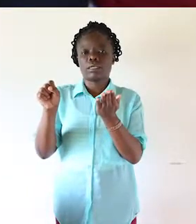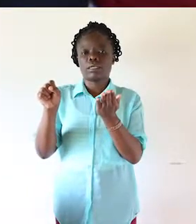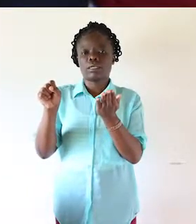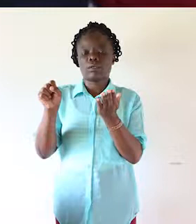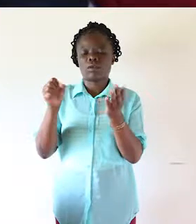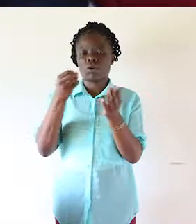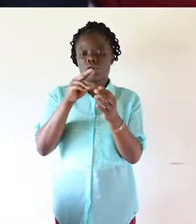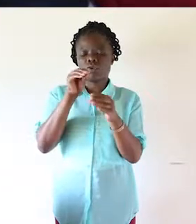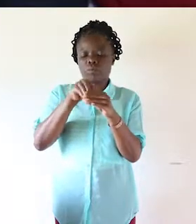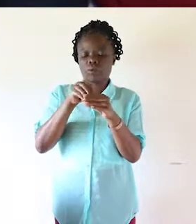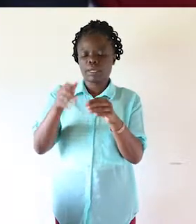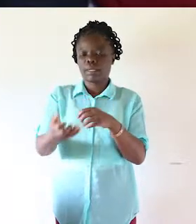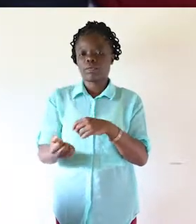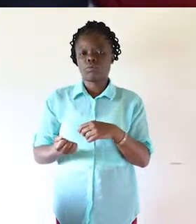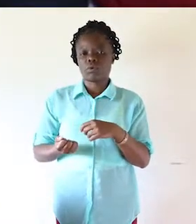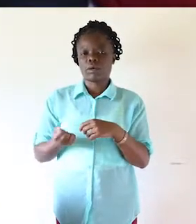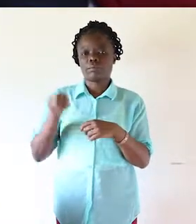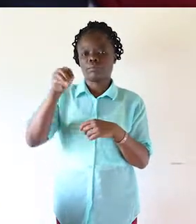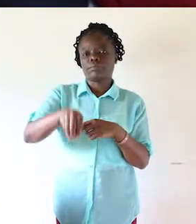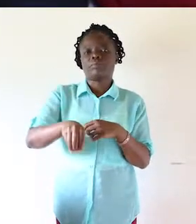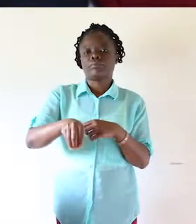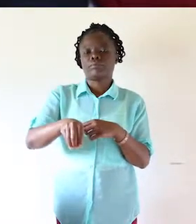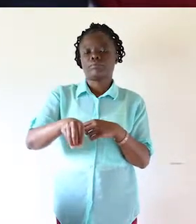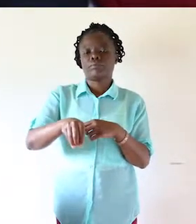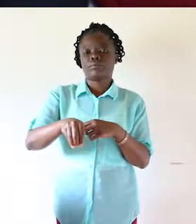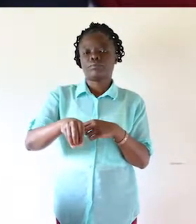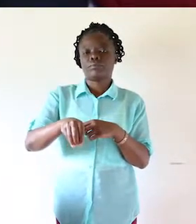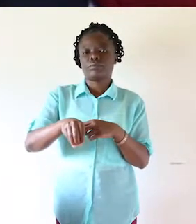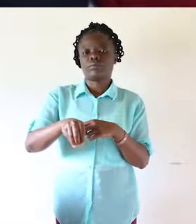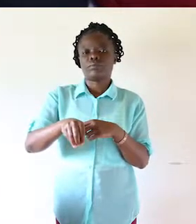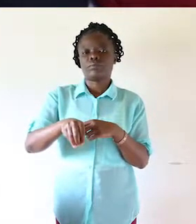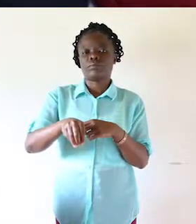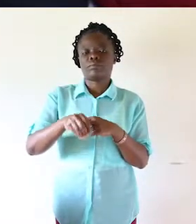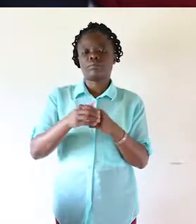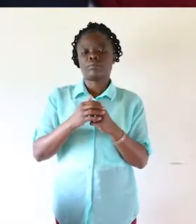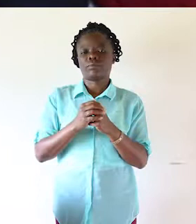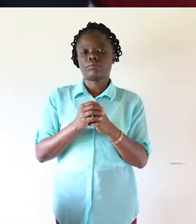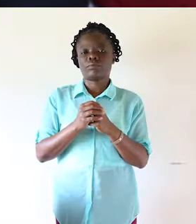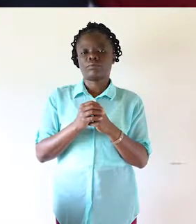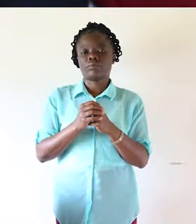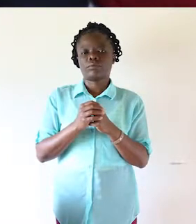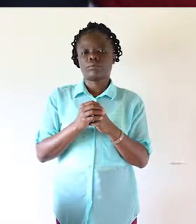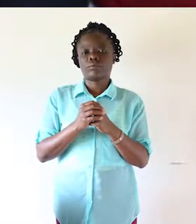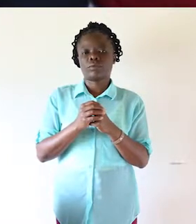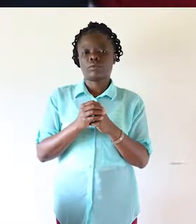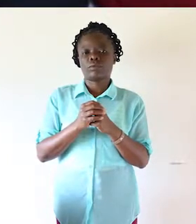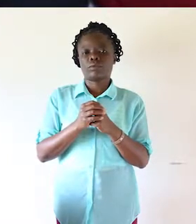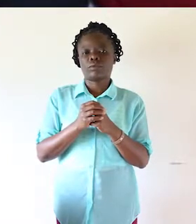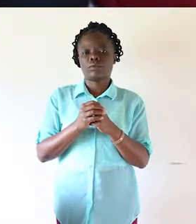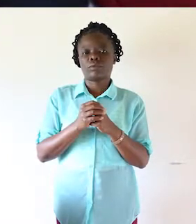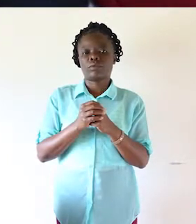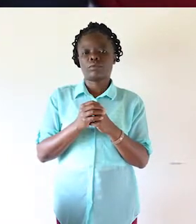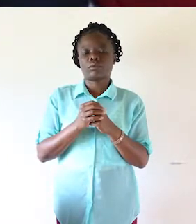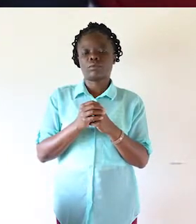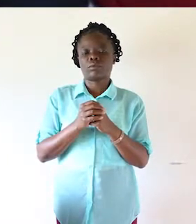this way, or here, wrong, Why? Because,